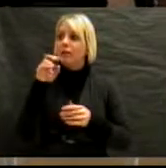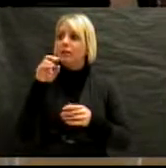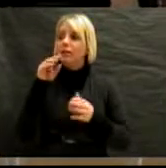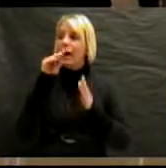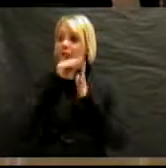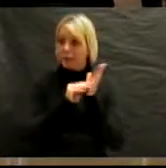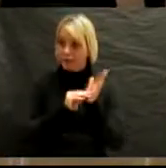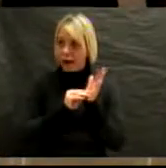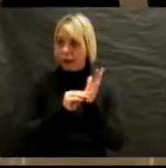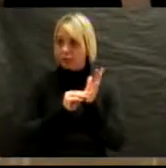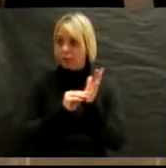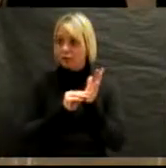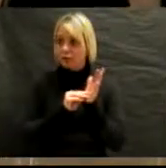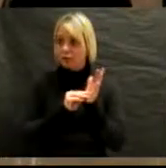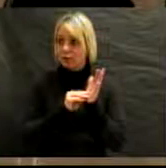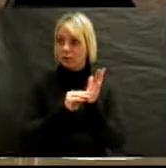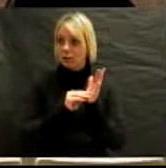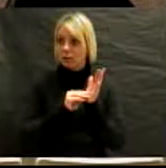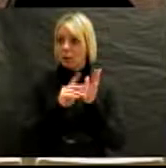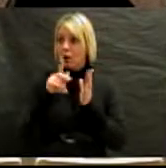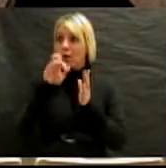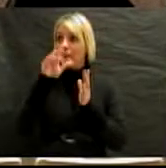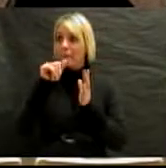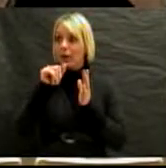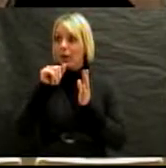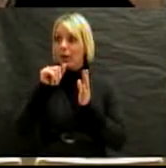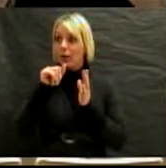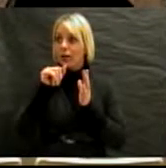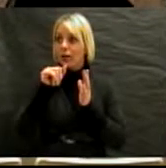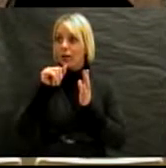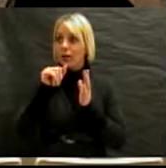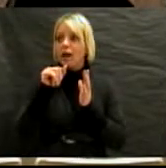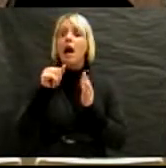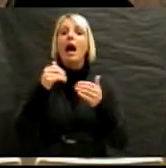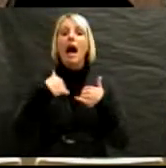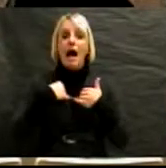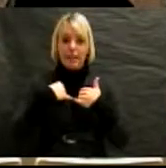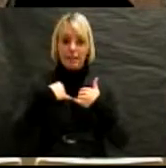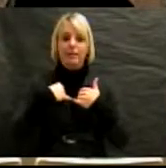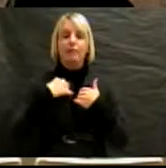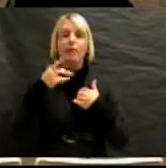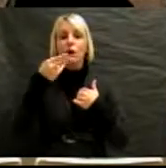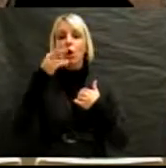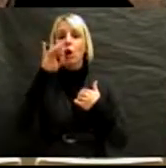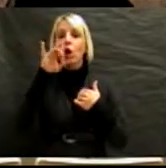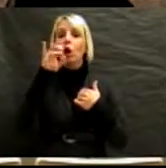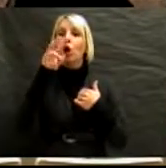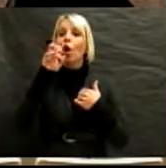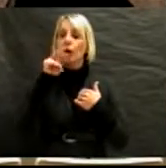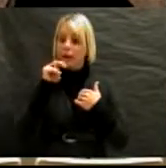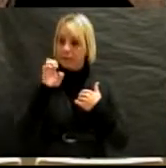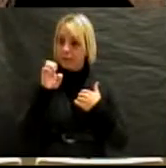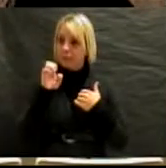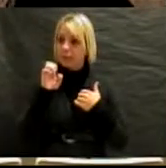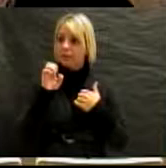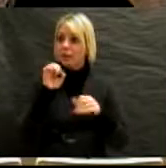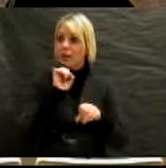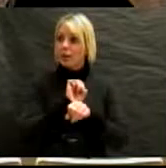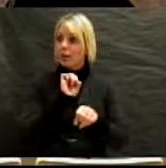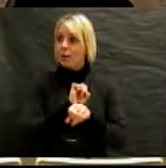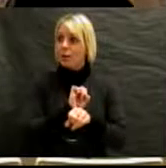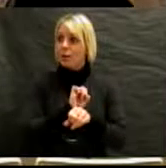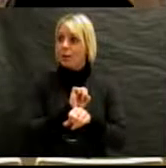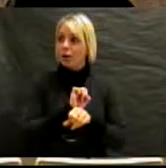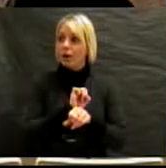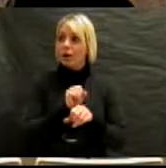grievance that's been filed. The way that grievances work is there's a contract, and so when they disagree with something that's happened in the district that they